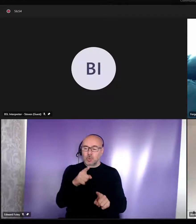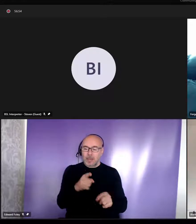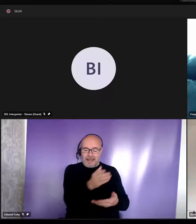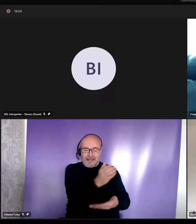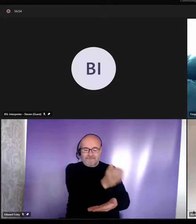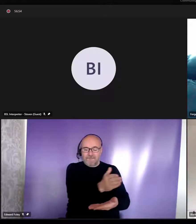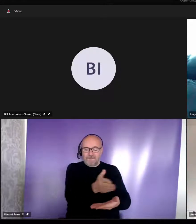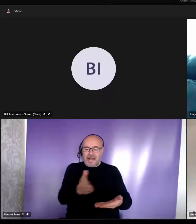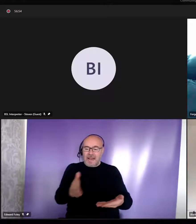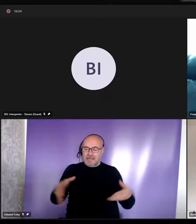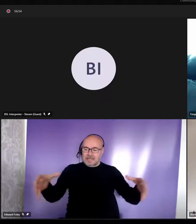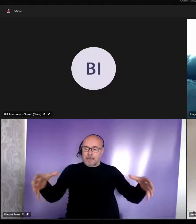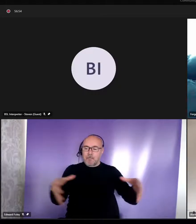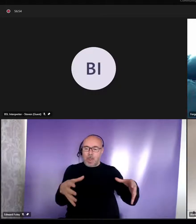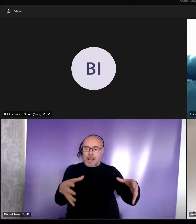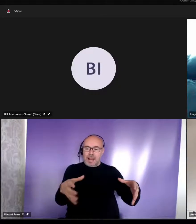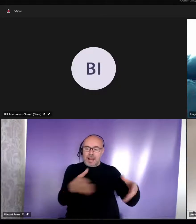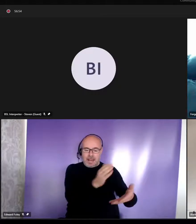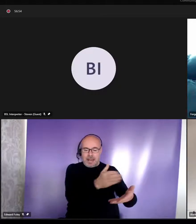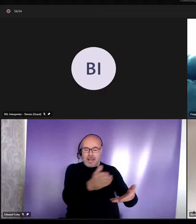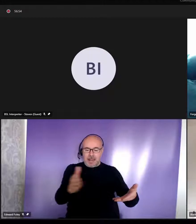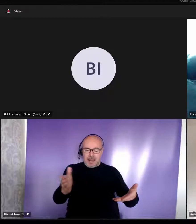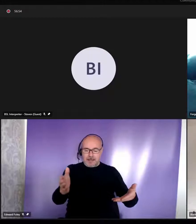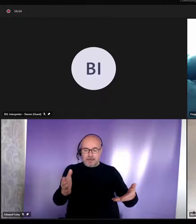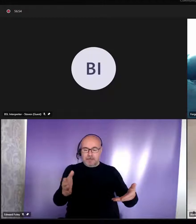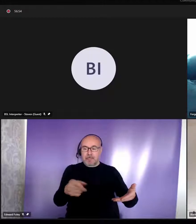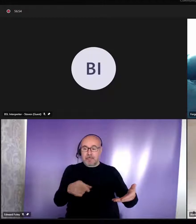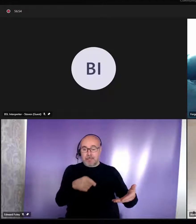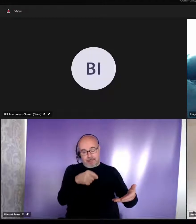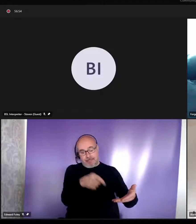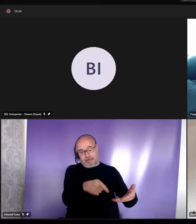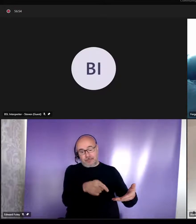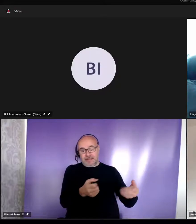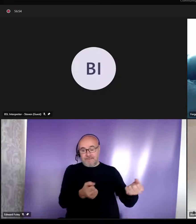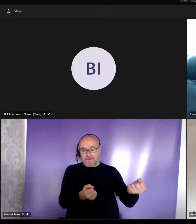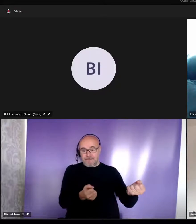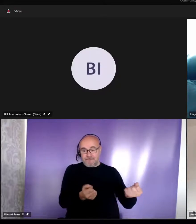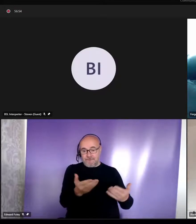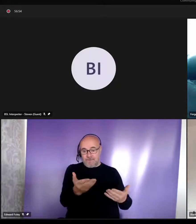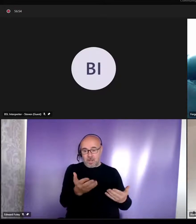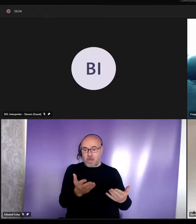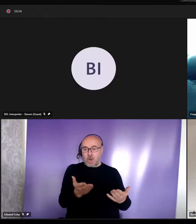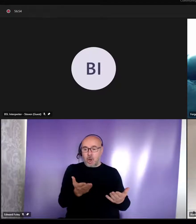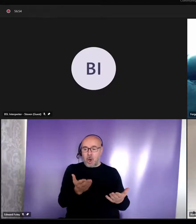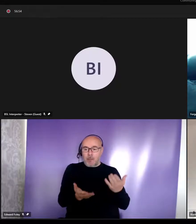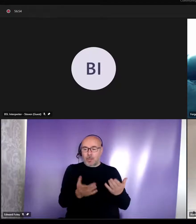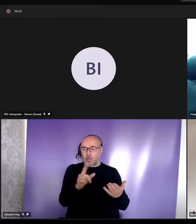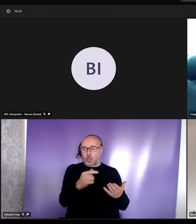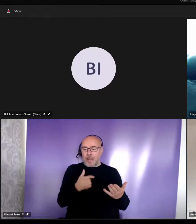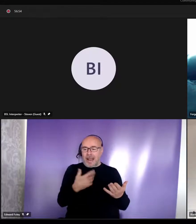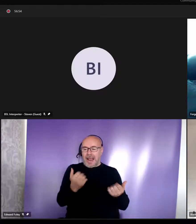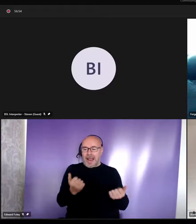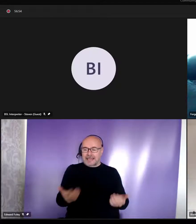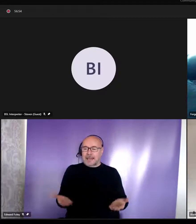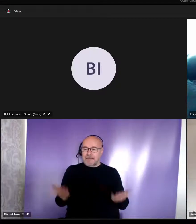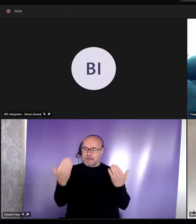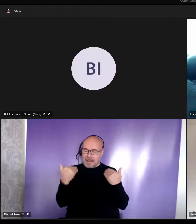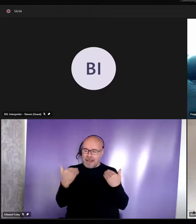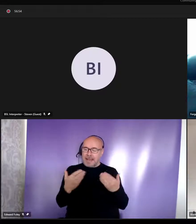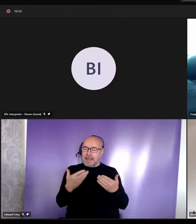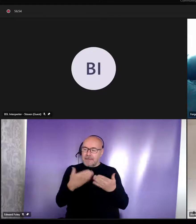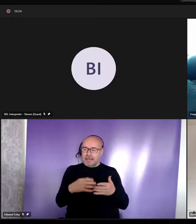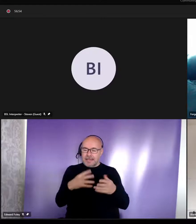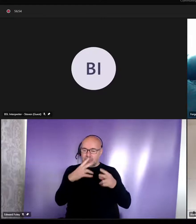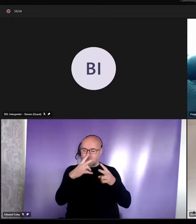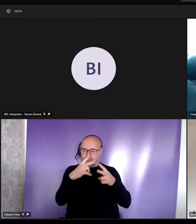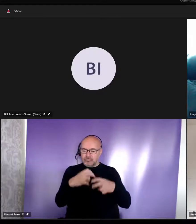and the service they provide compared to what used to be in place. There was a study carried out a number of years